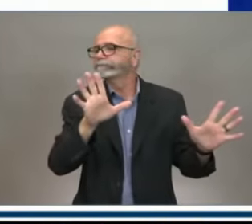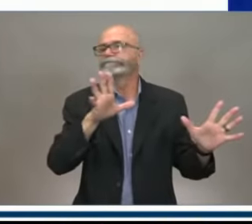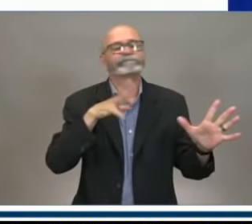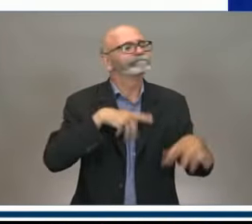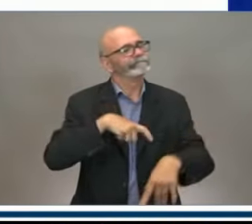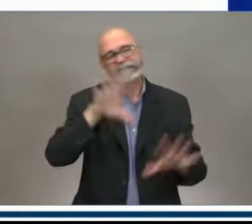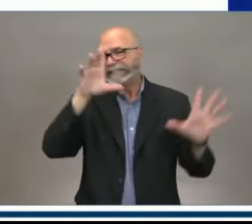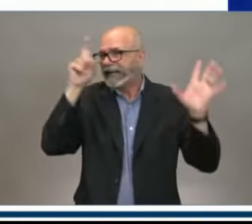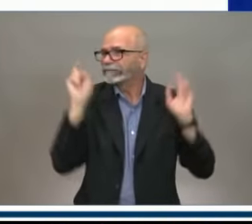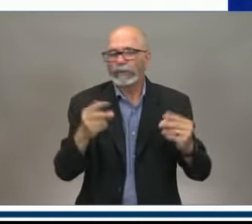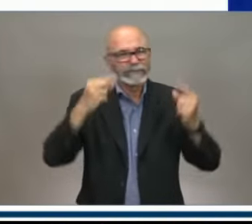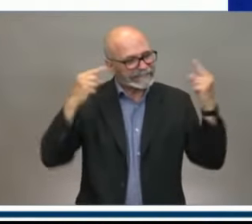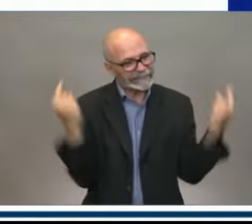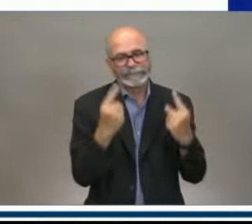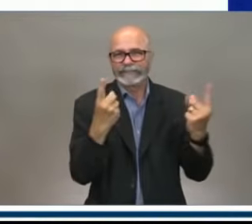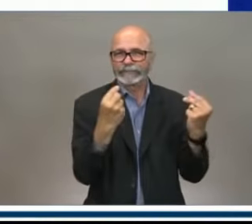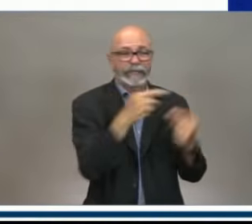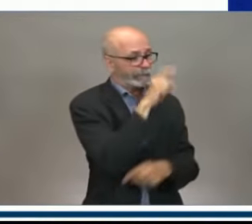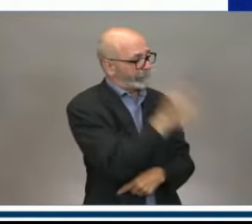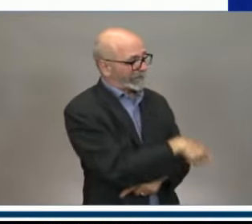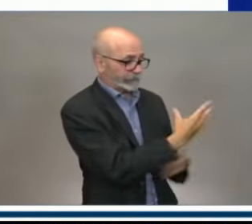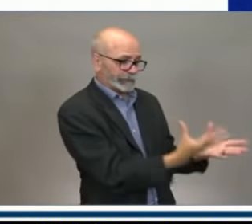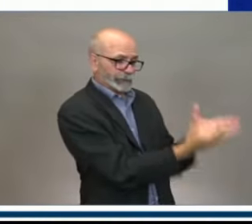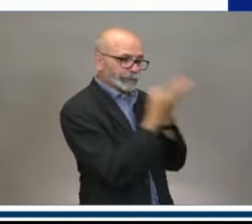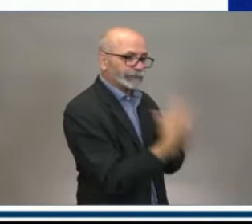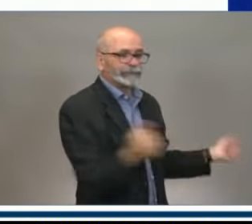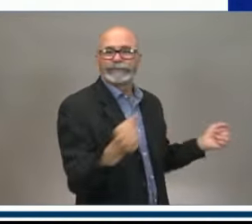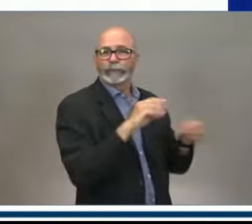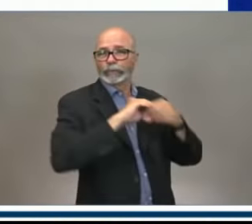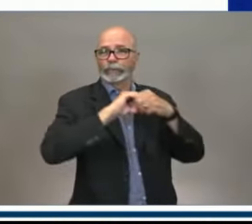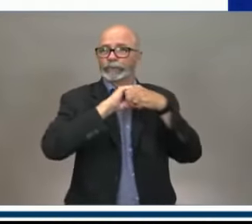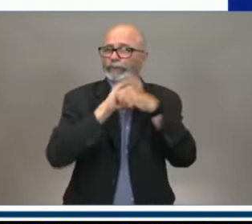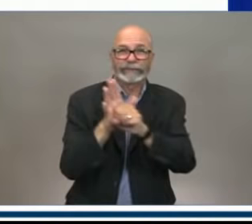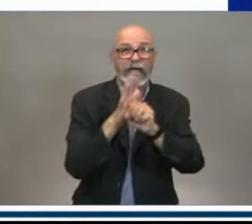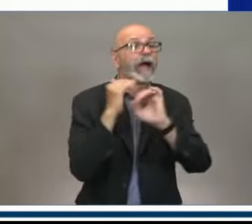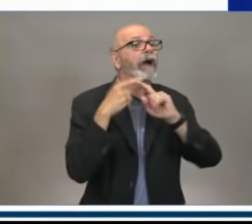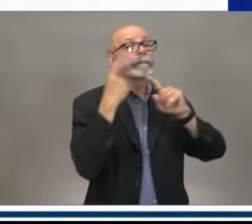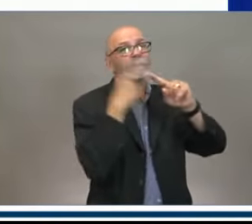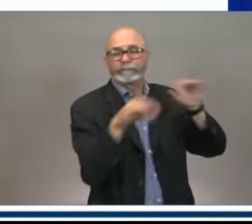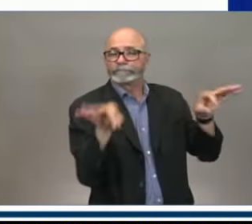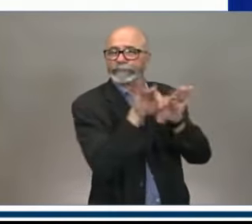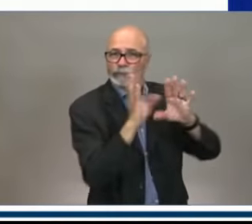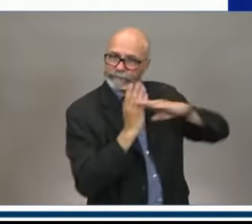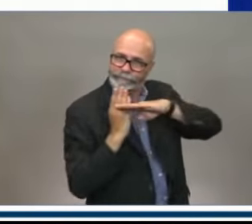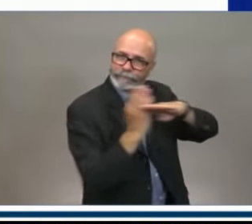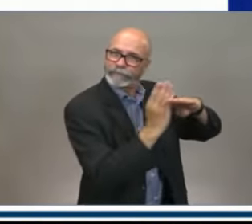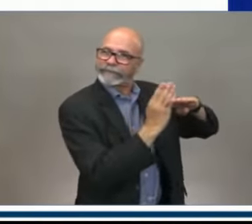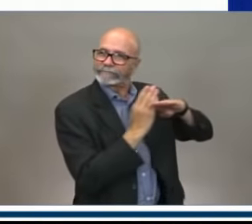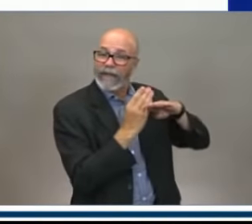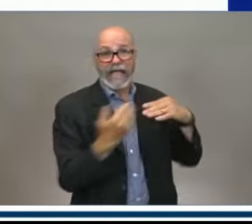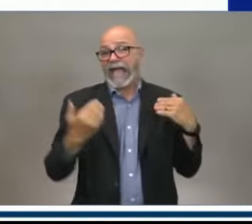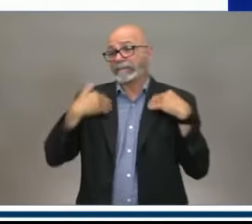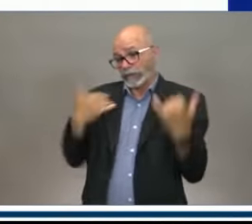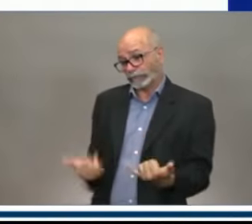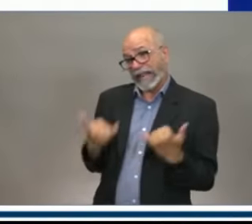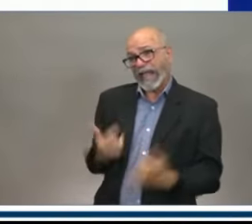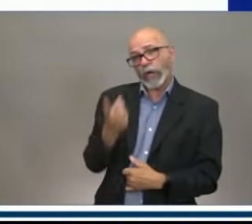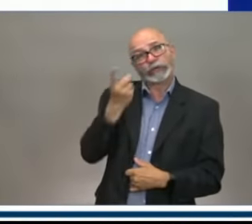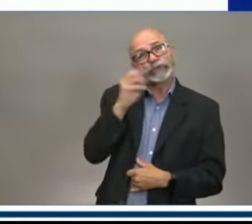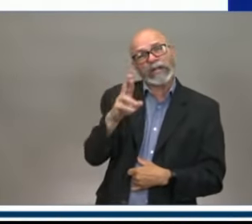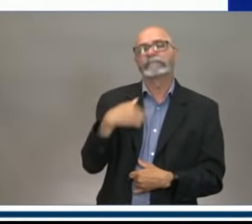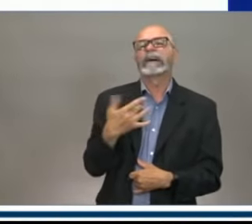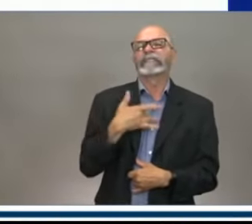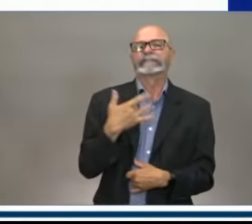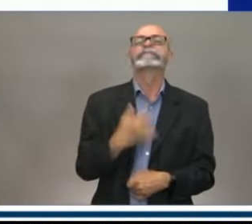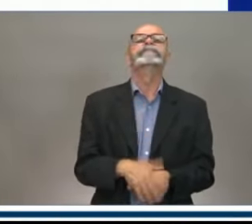to protect you. It's worked. Our cases are down. Dr. Strang and I feel it is time to ease some of the visitor restrictions in